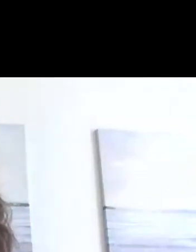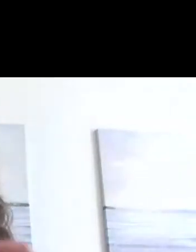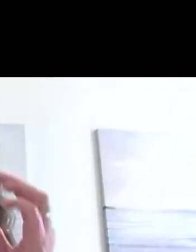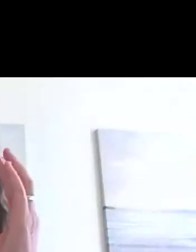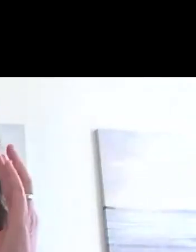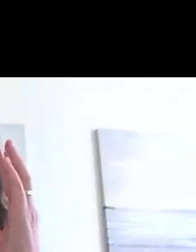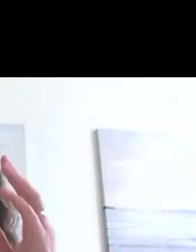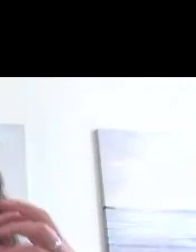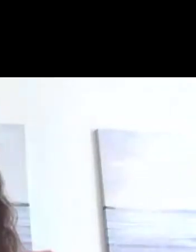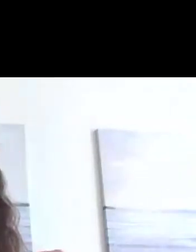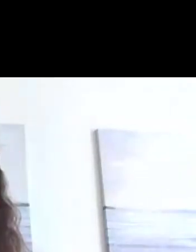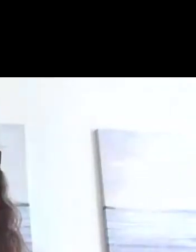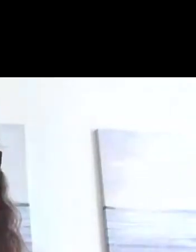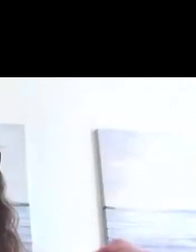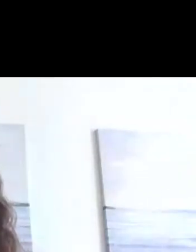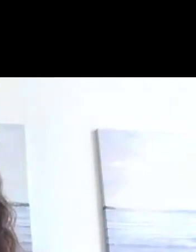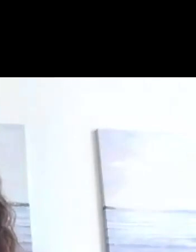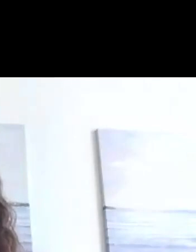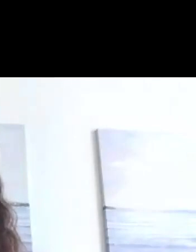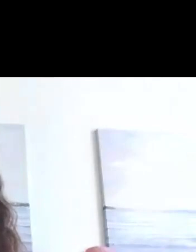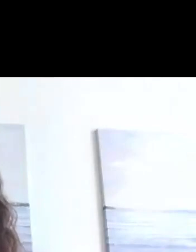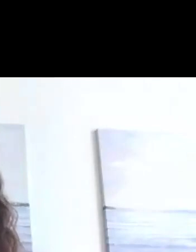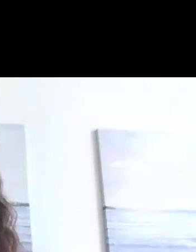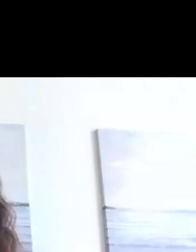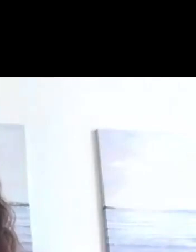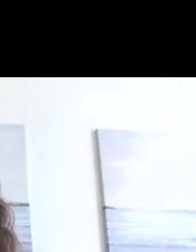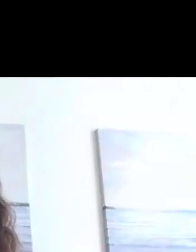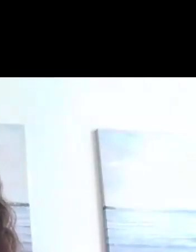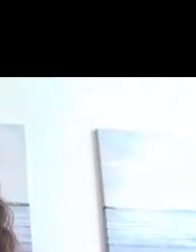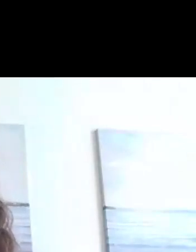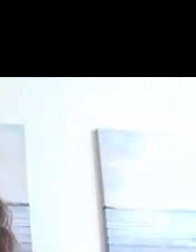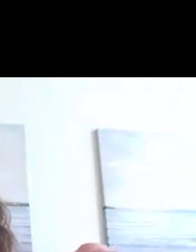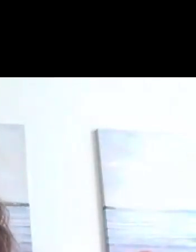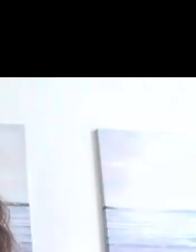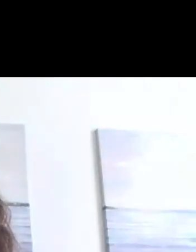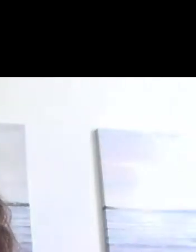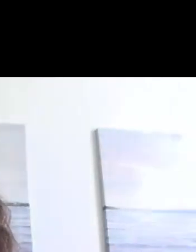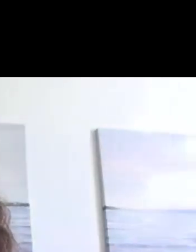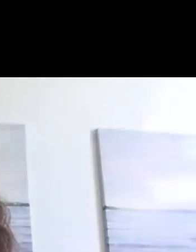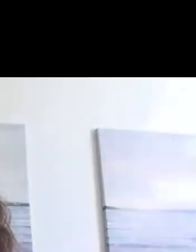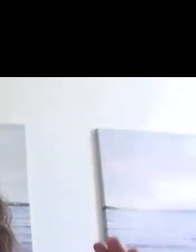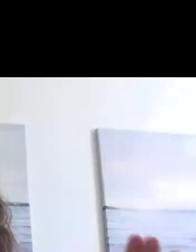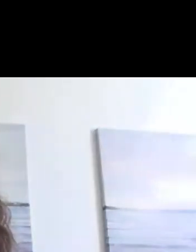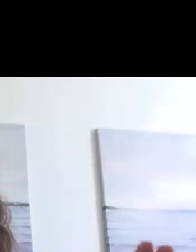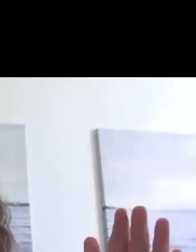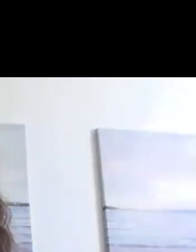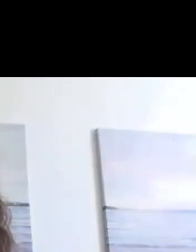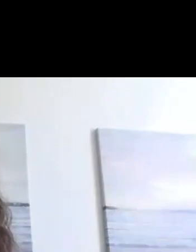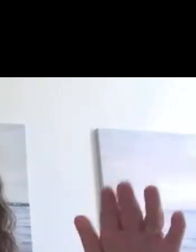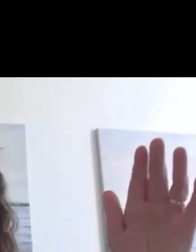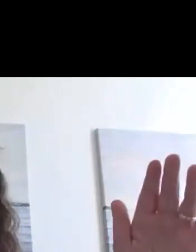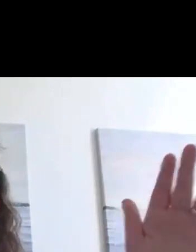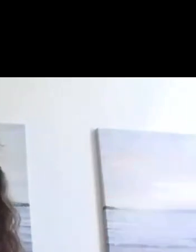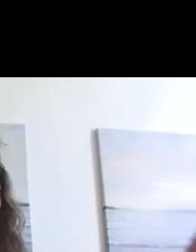more low-income folks are going to have help with home care, respite care, as we continue to expand Medi-Cal's